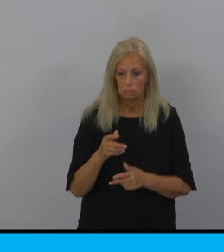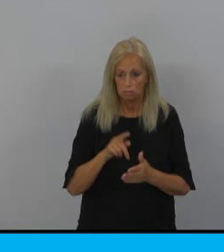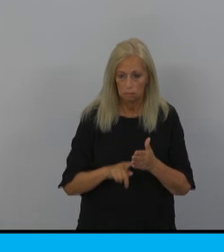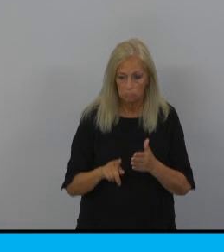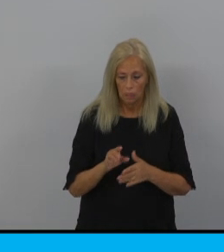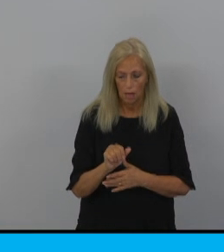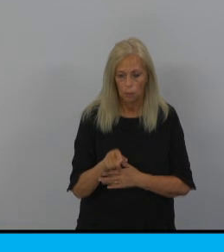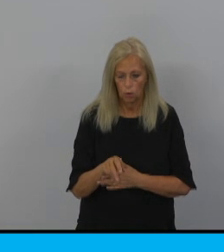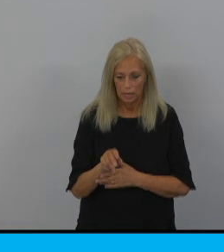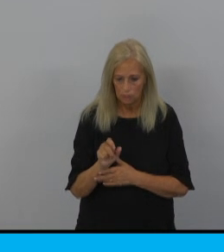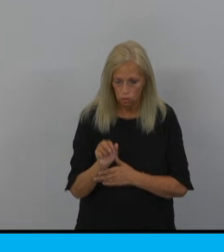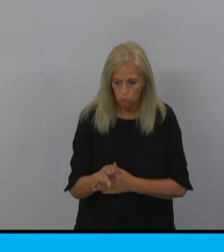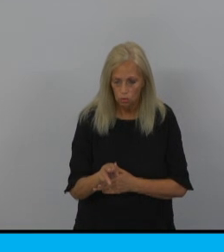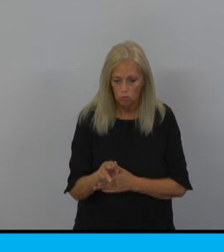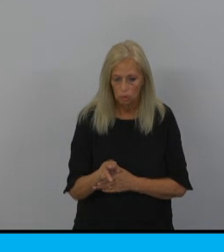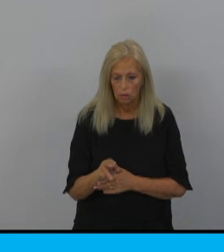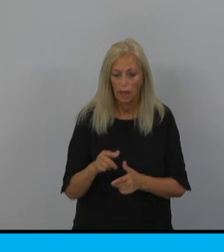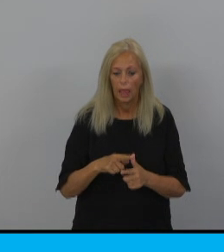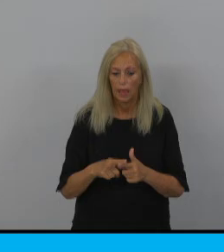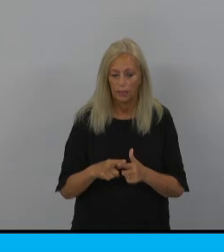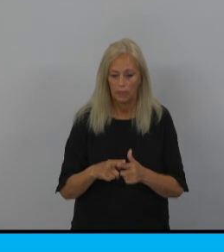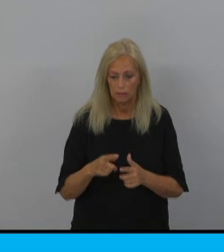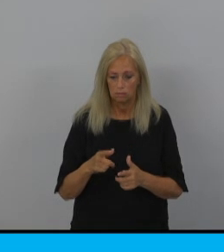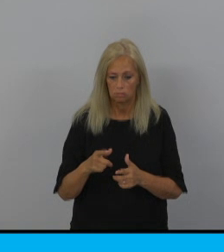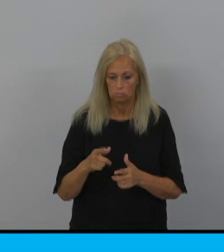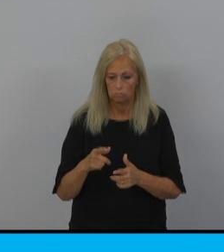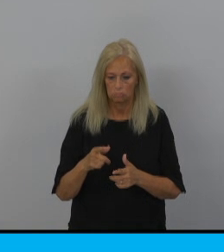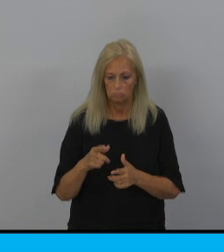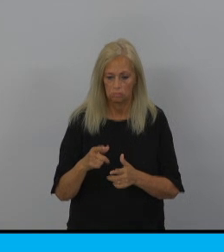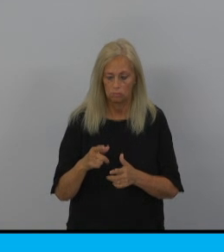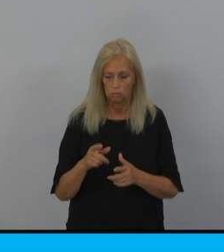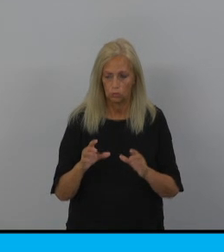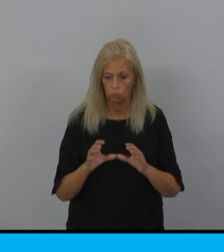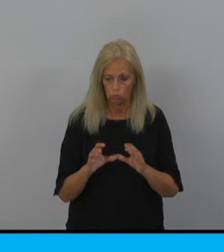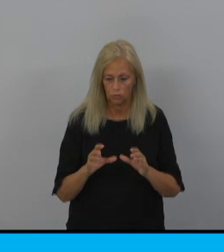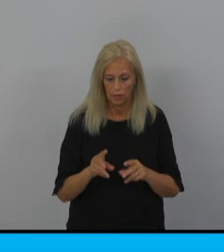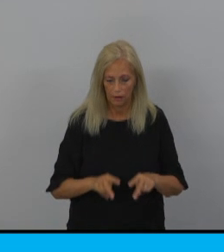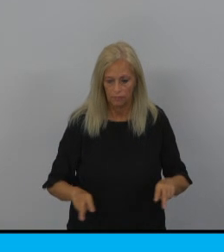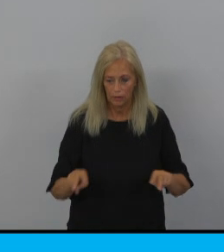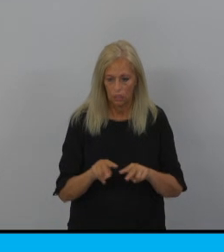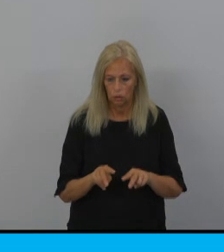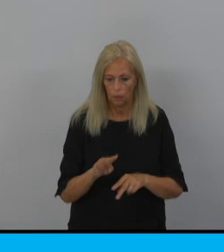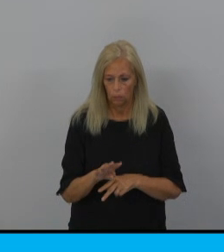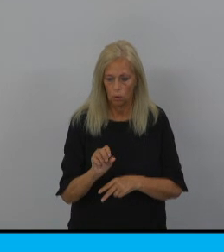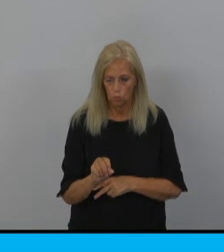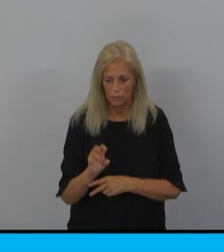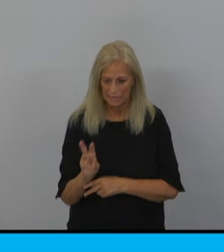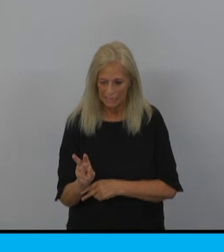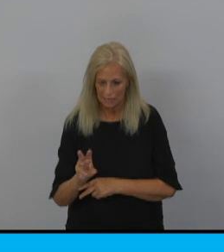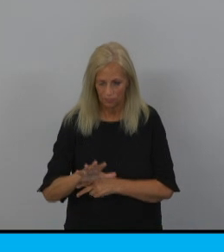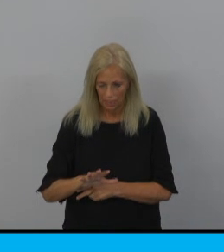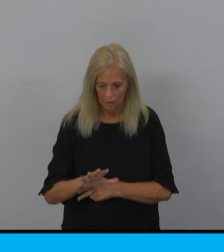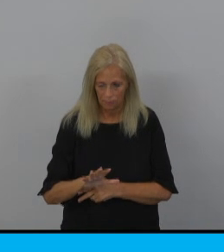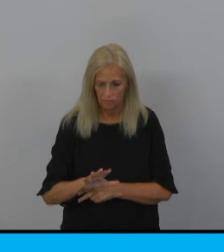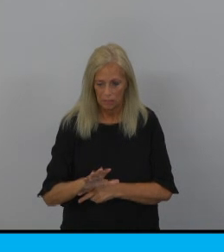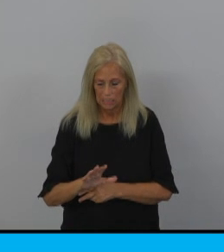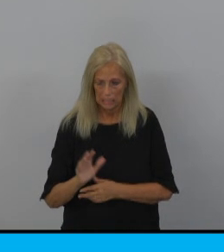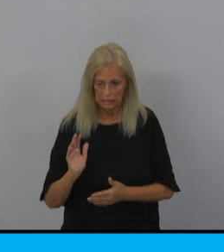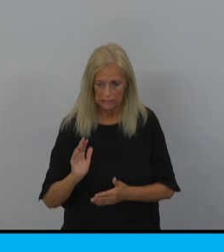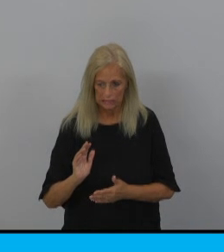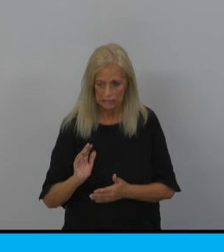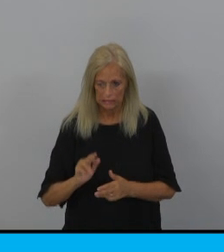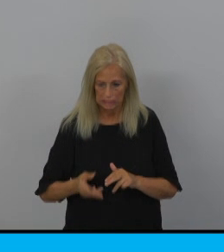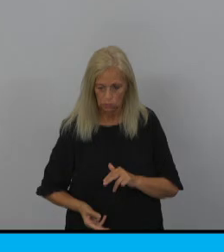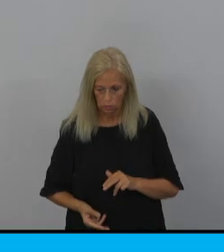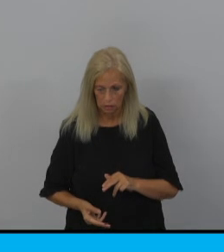what our new central chief appraiser's values are, and that 4.65% decrease.